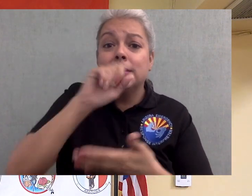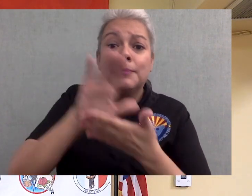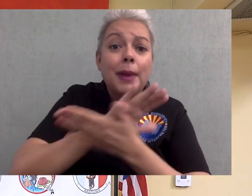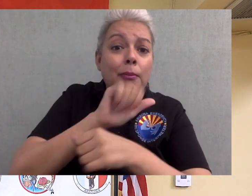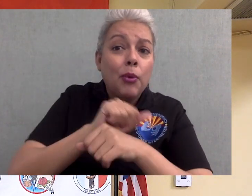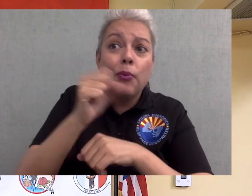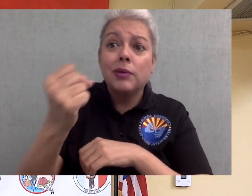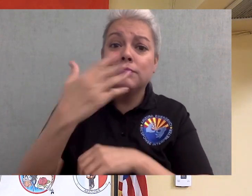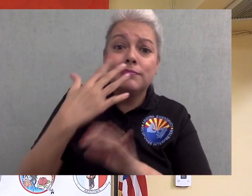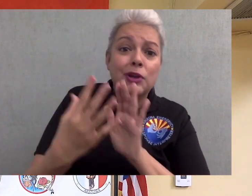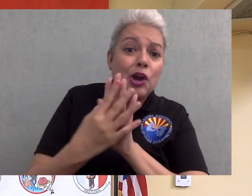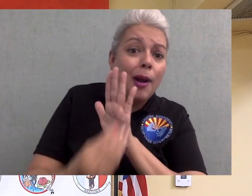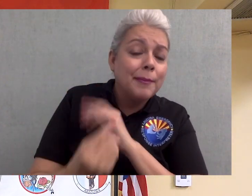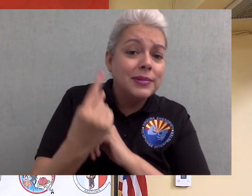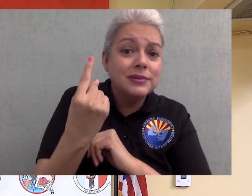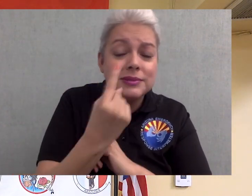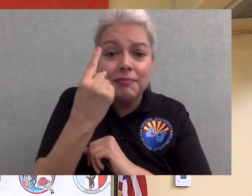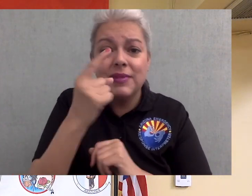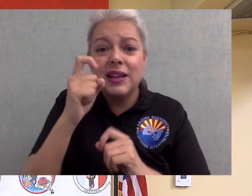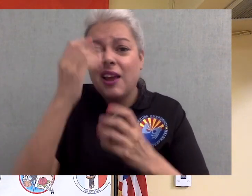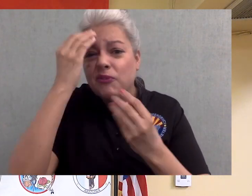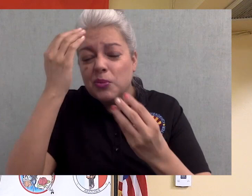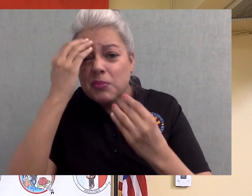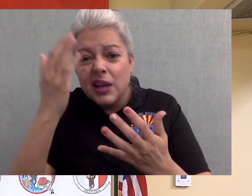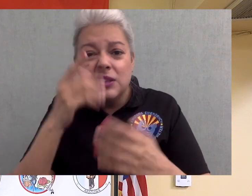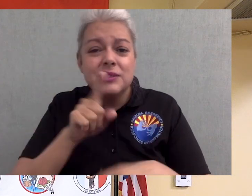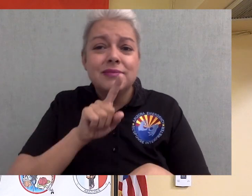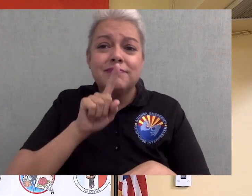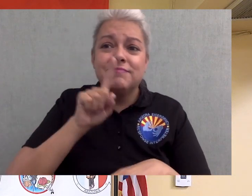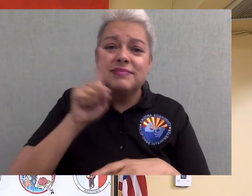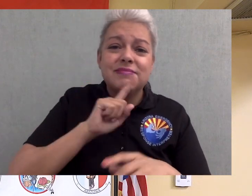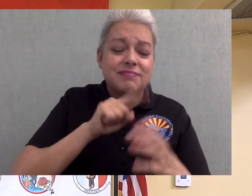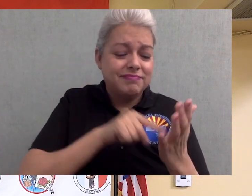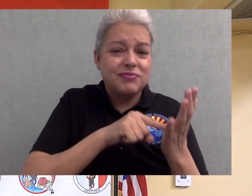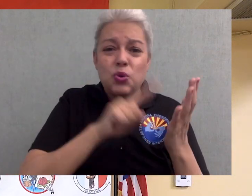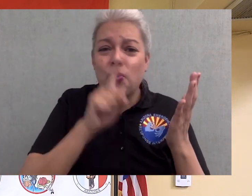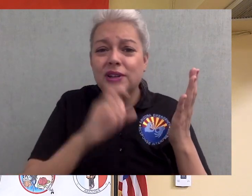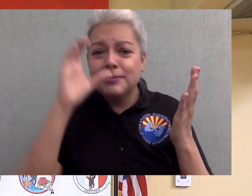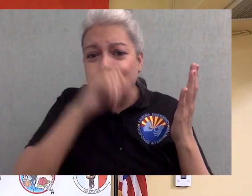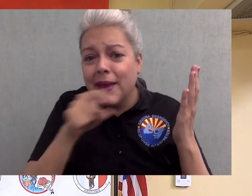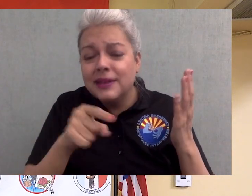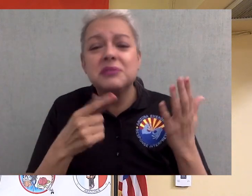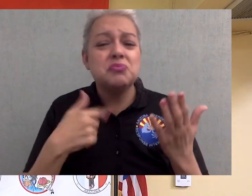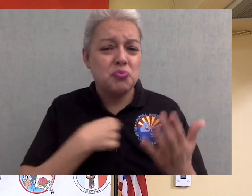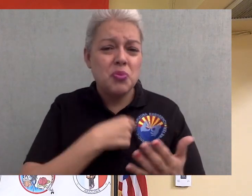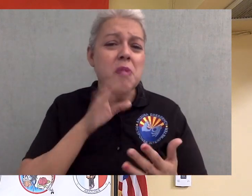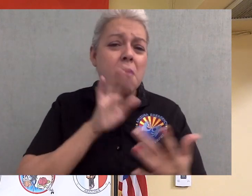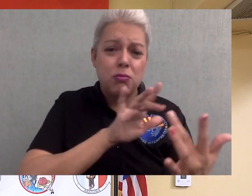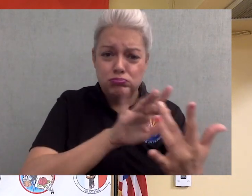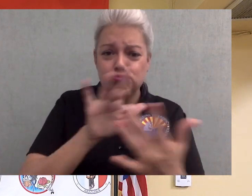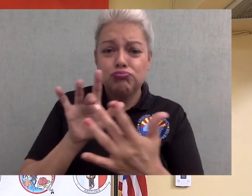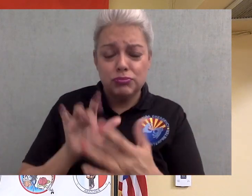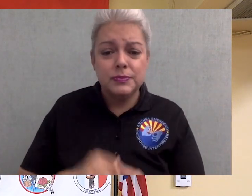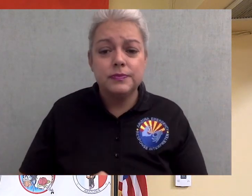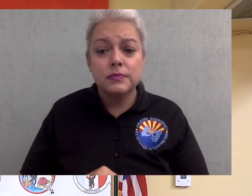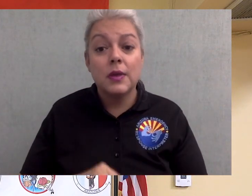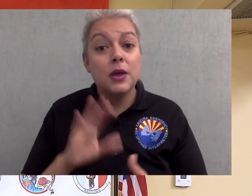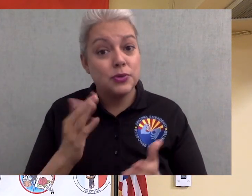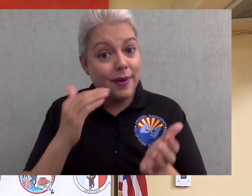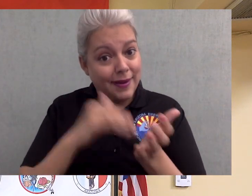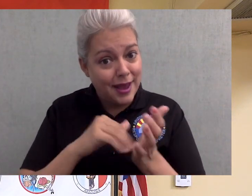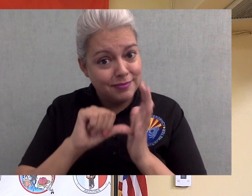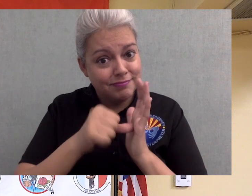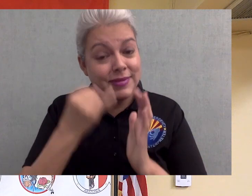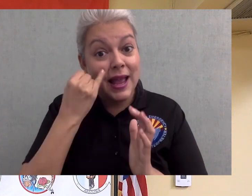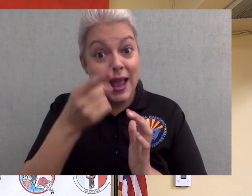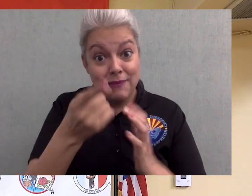or there's any questions that need to be answered. So again, if you submitted an application,